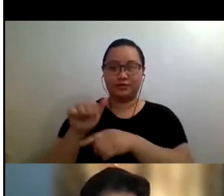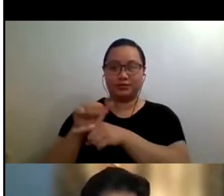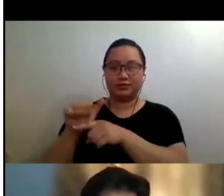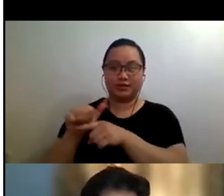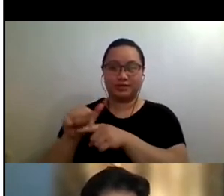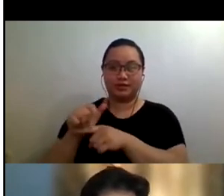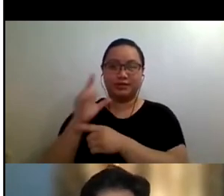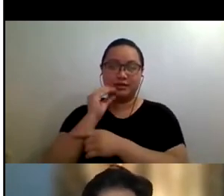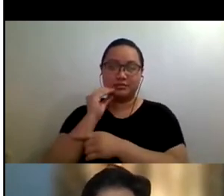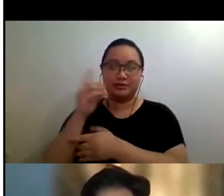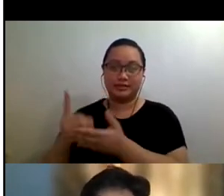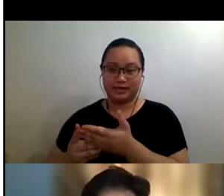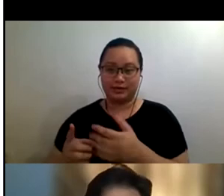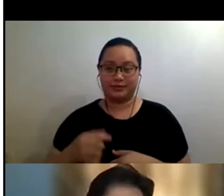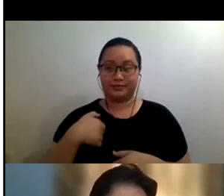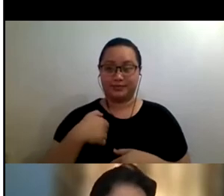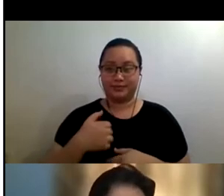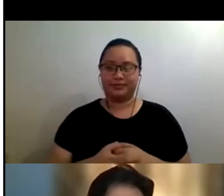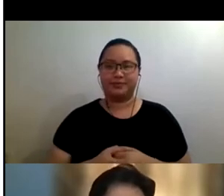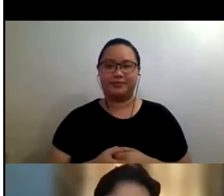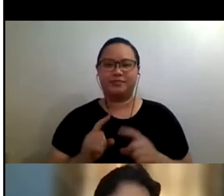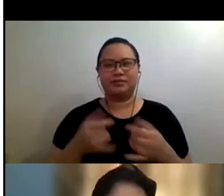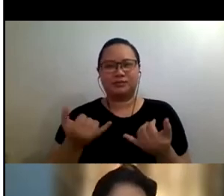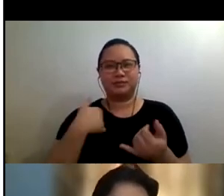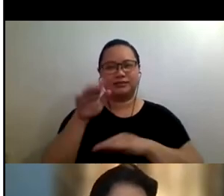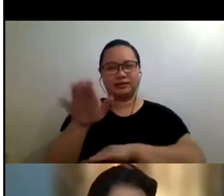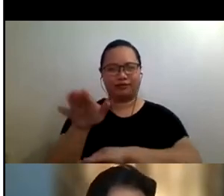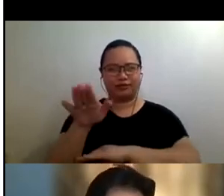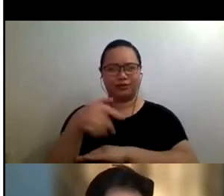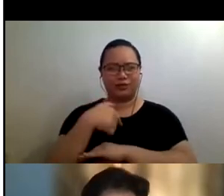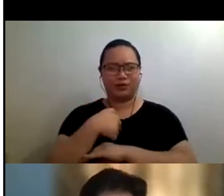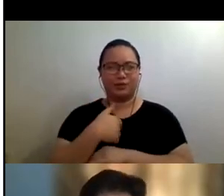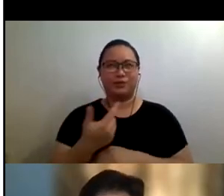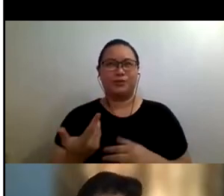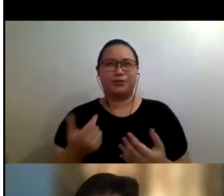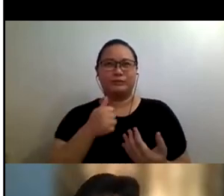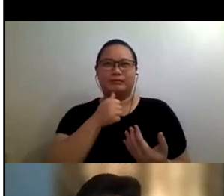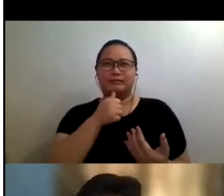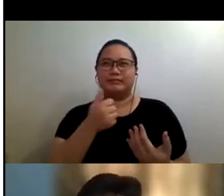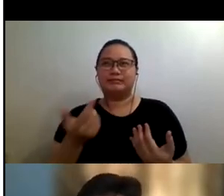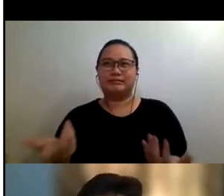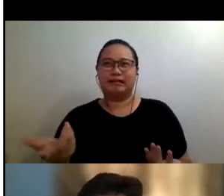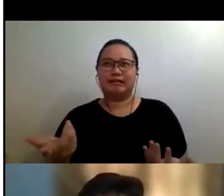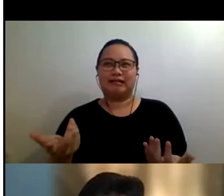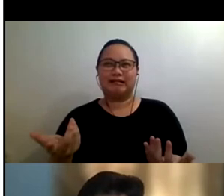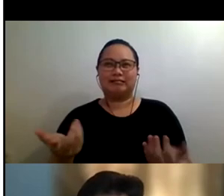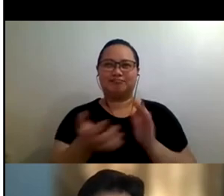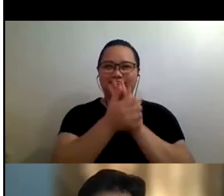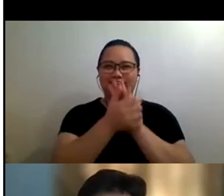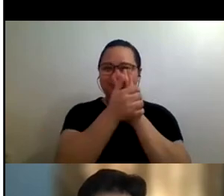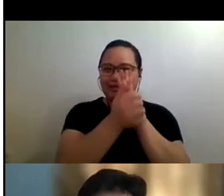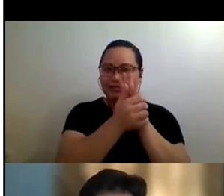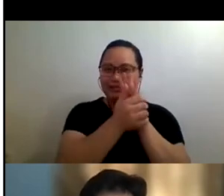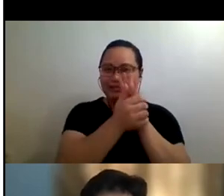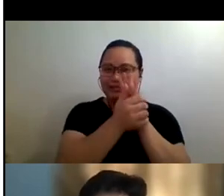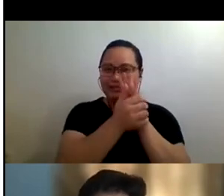an experienced designer. Pero I think today, this afternoon, I'm here now. Not I don't want to be a subject matter expert